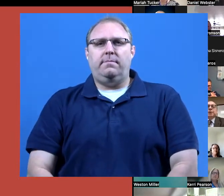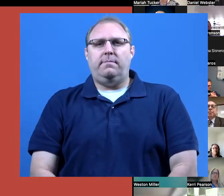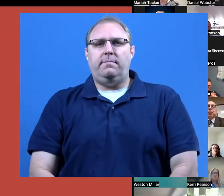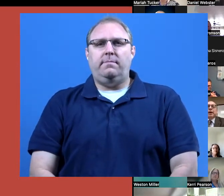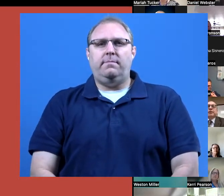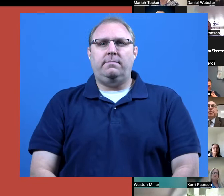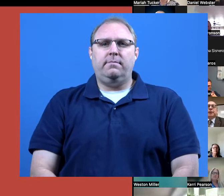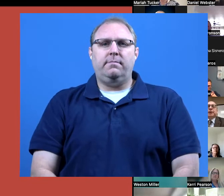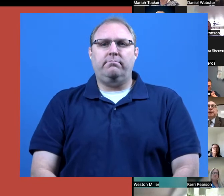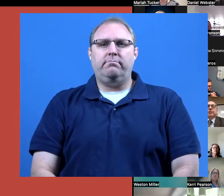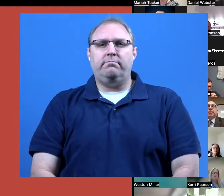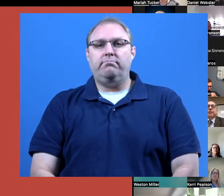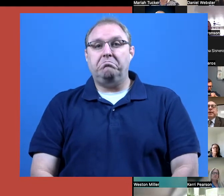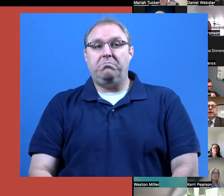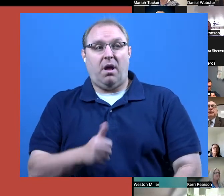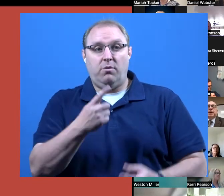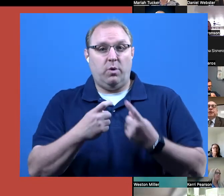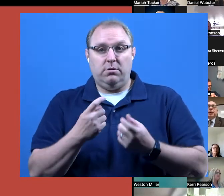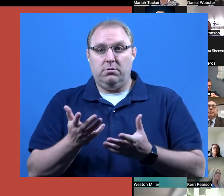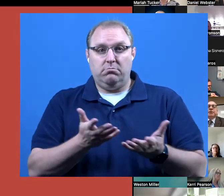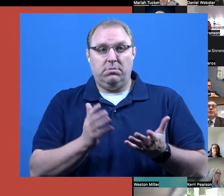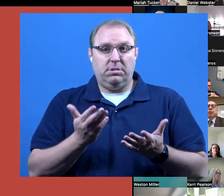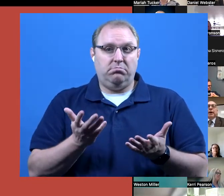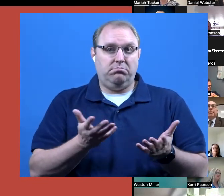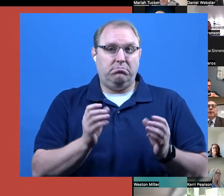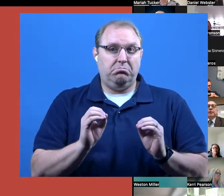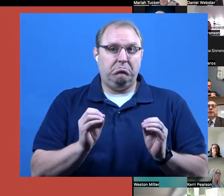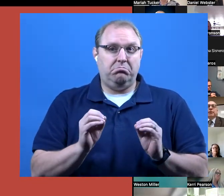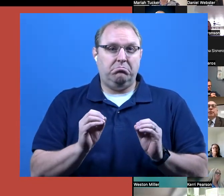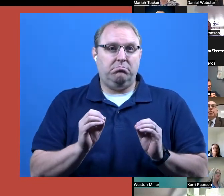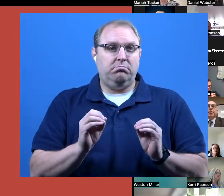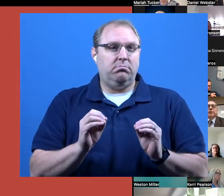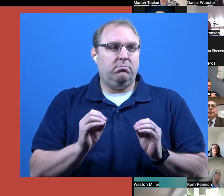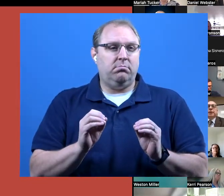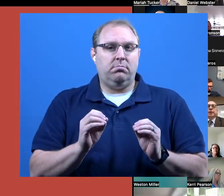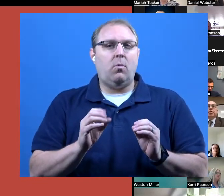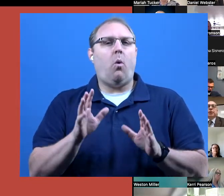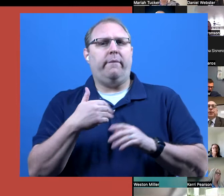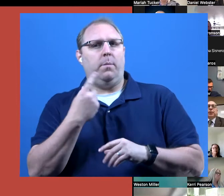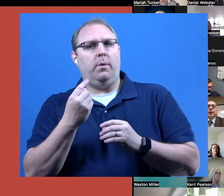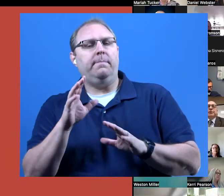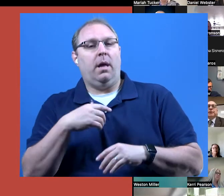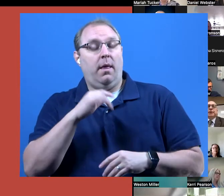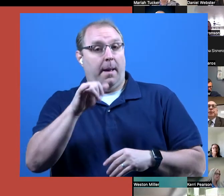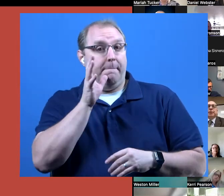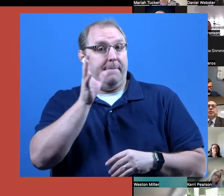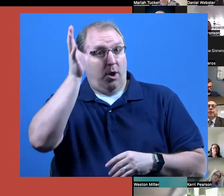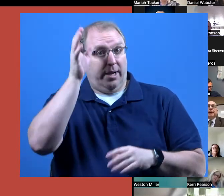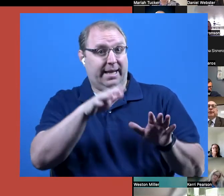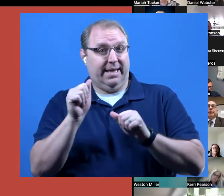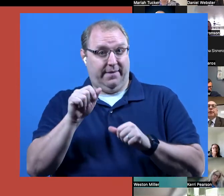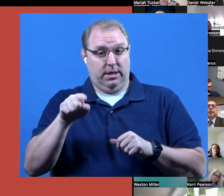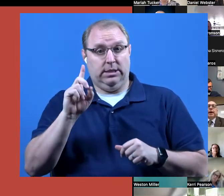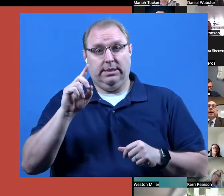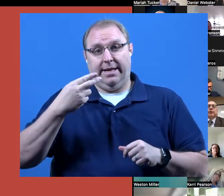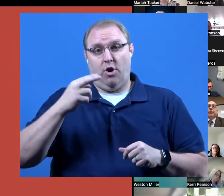Is the parental leave a DHRM statewide benefit, or is it the additional 3 weeks DWS